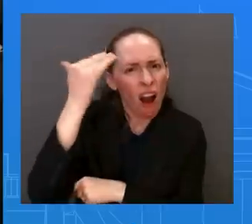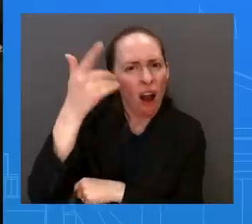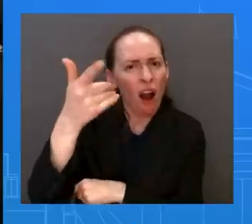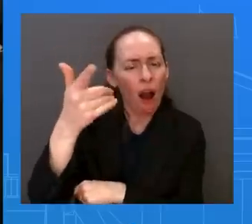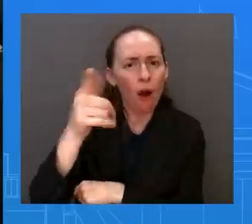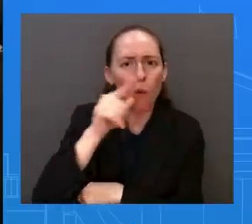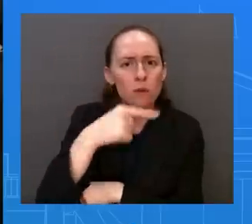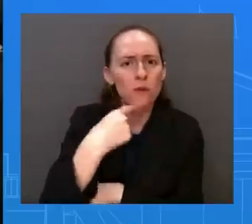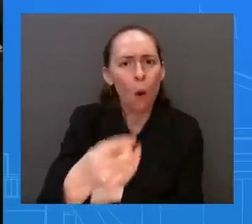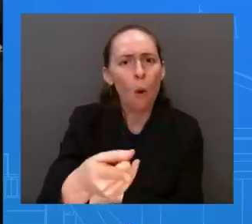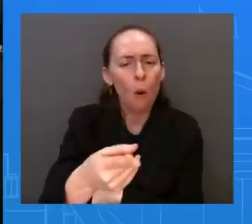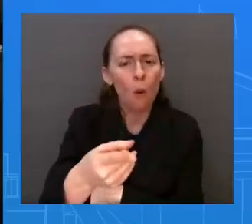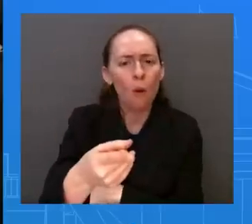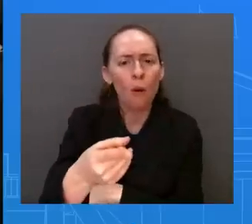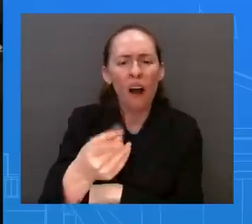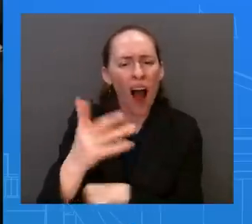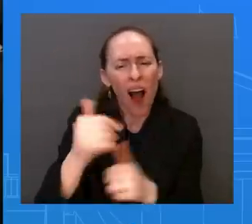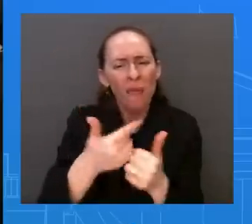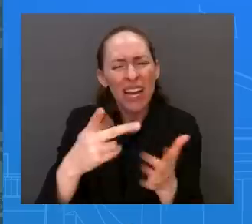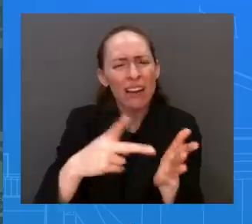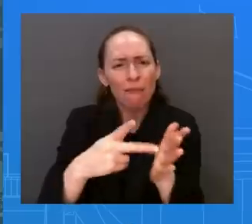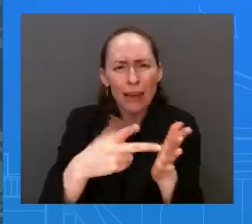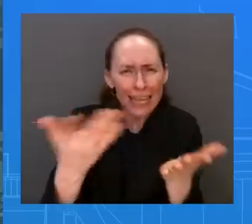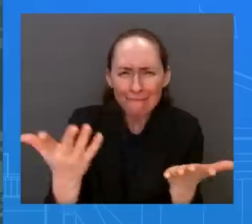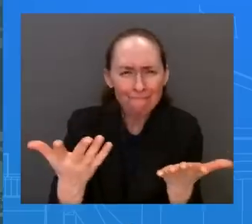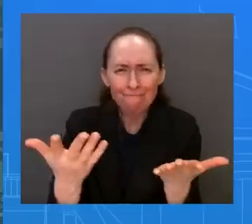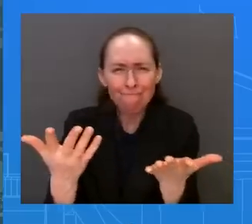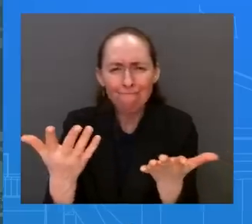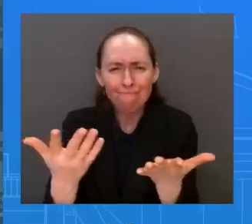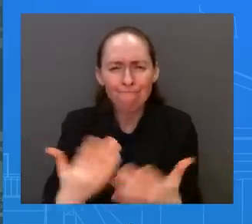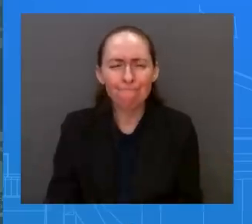Did you go back and look at some? So I'm not going to get into